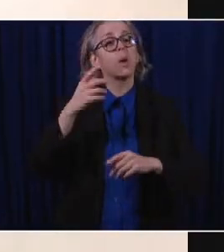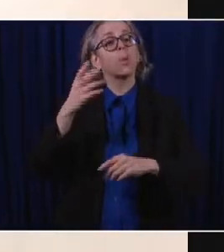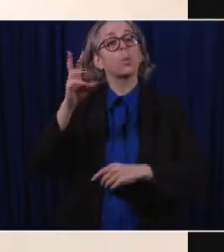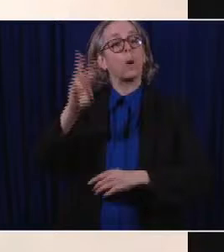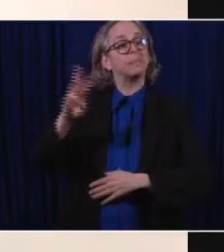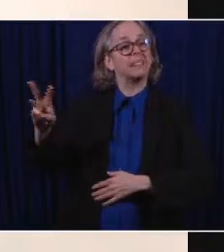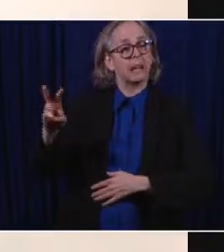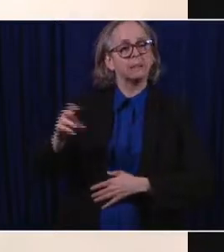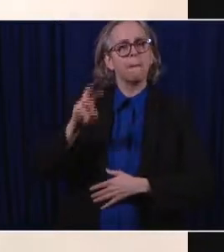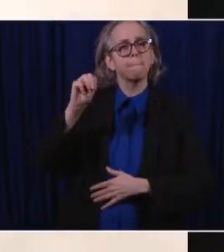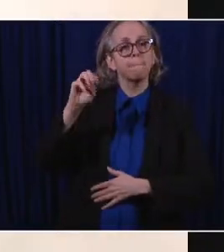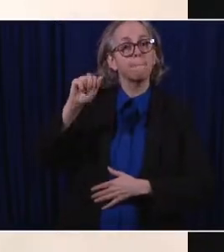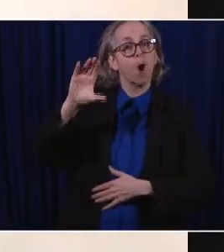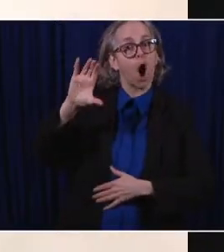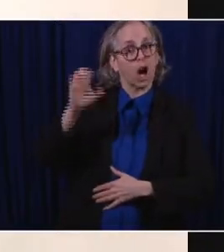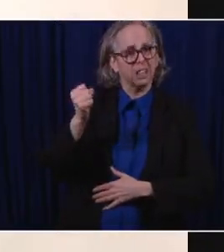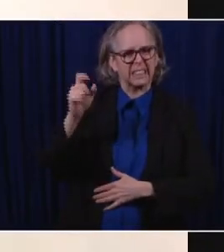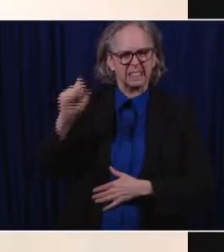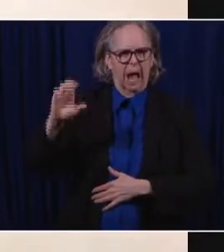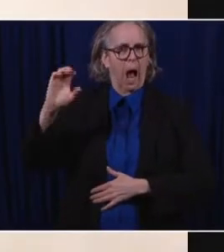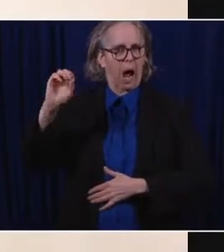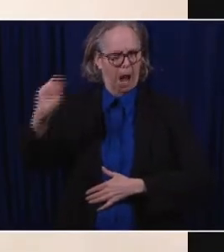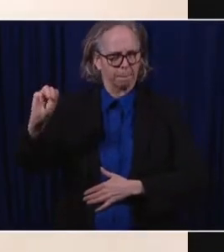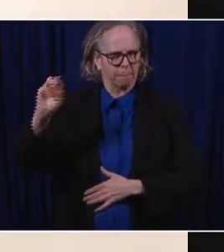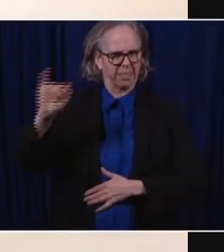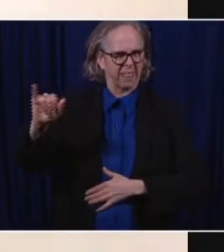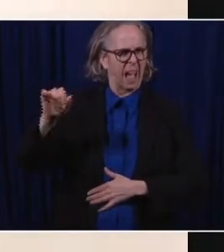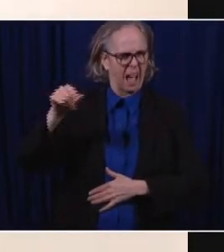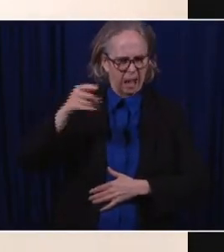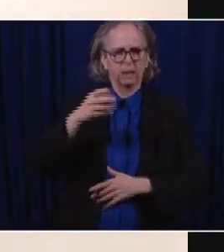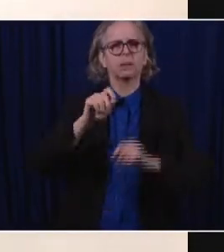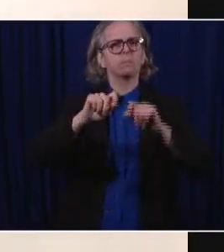there, it's front center. It's on the main page.